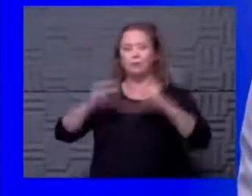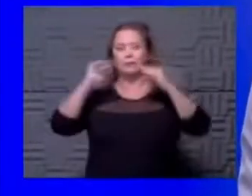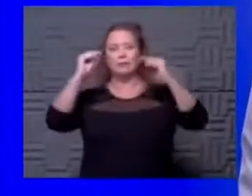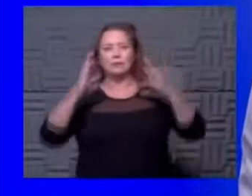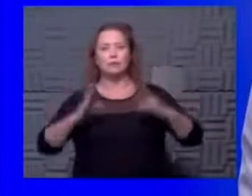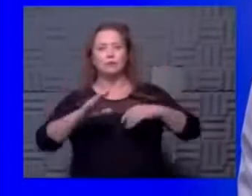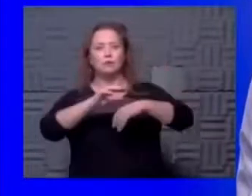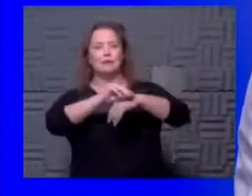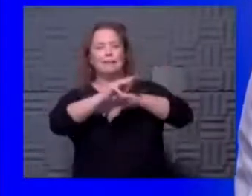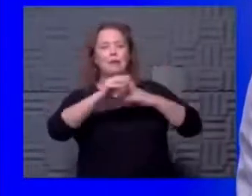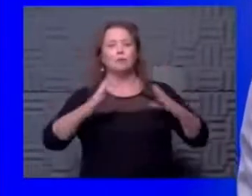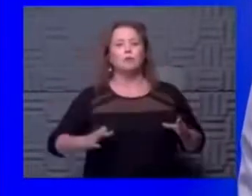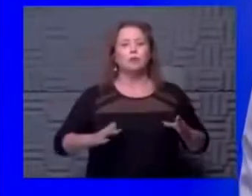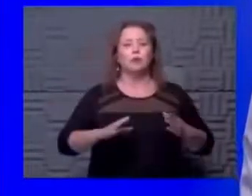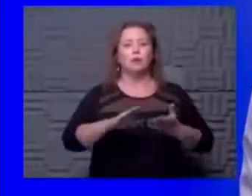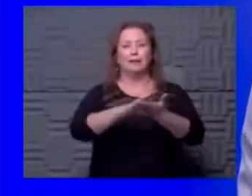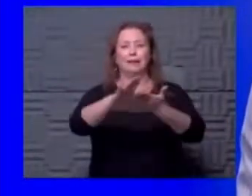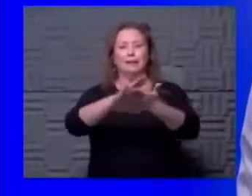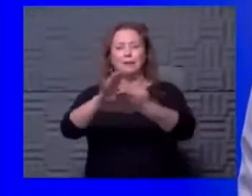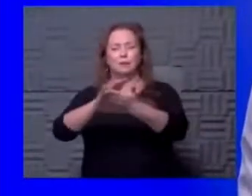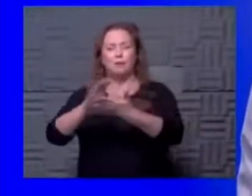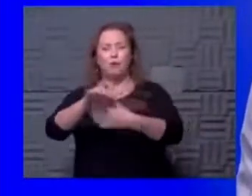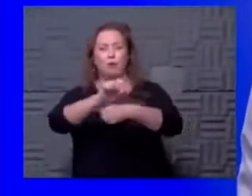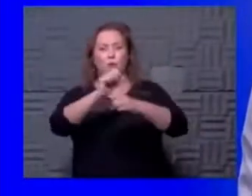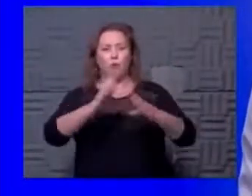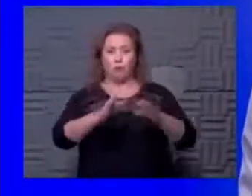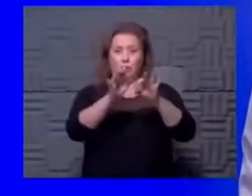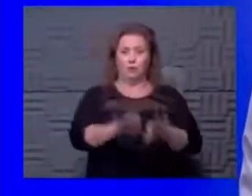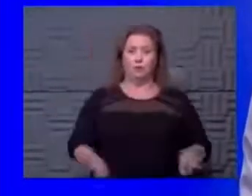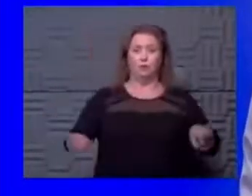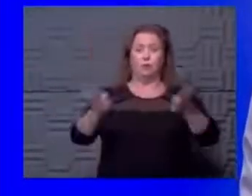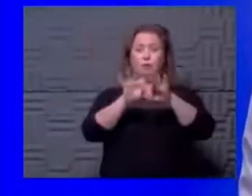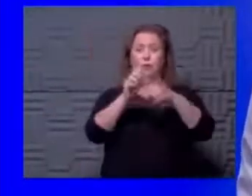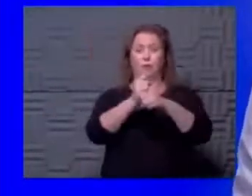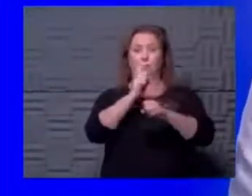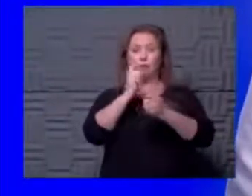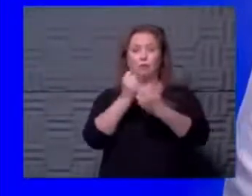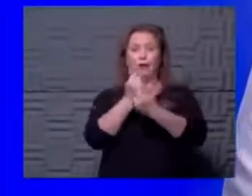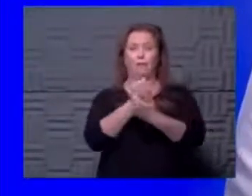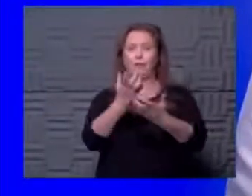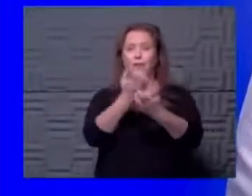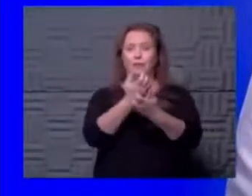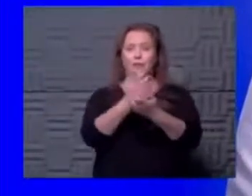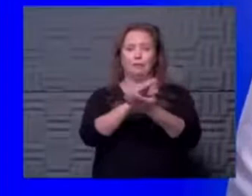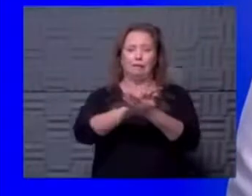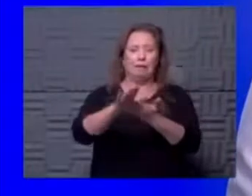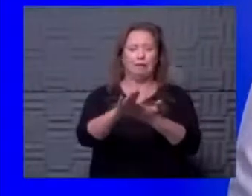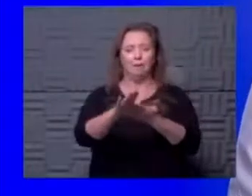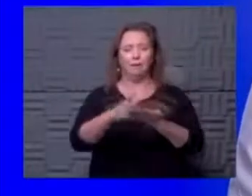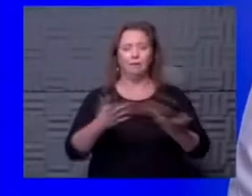the counselors, the custodial workers who are essential for keeping everything clean. And so there's all those